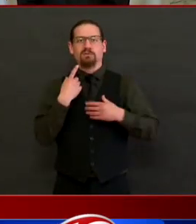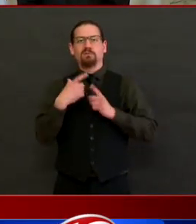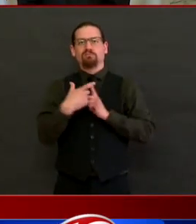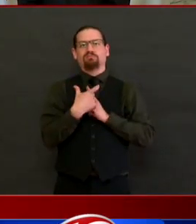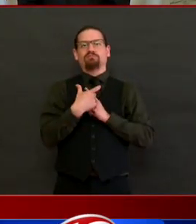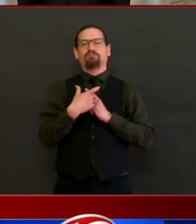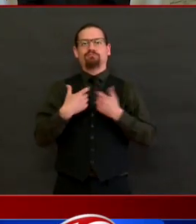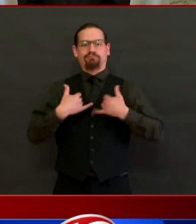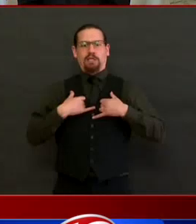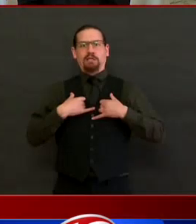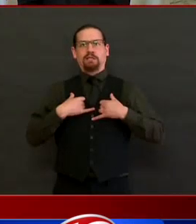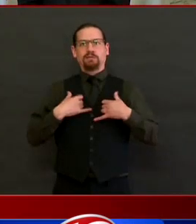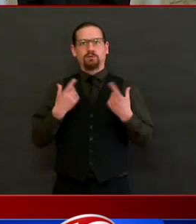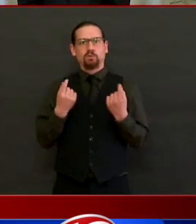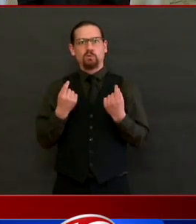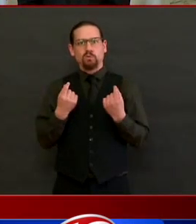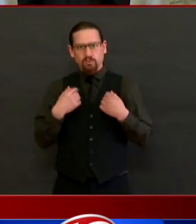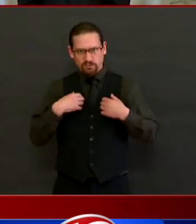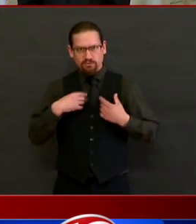your health condition.